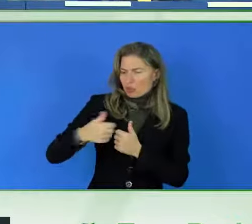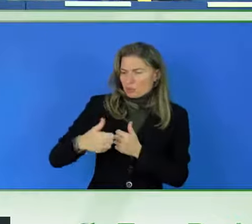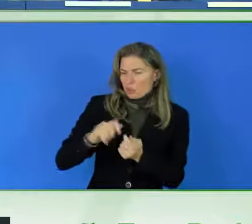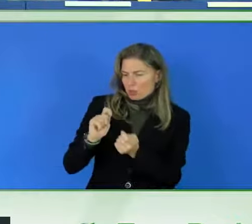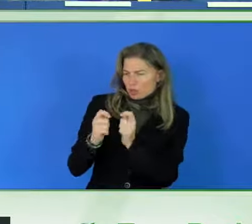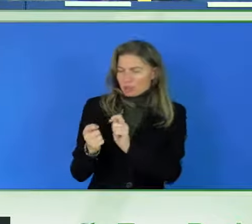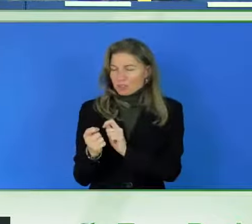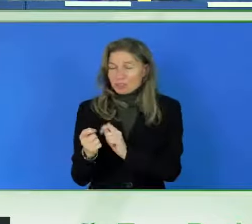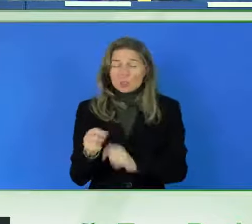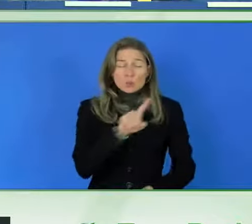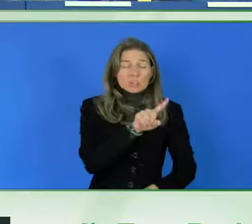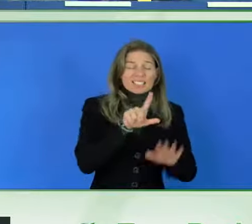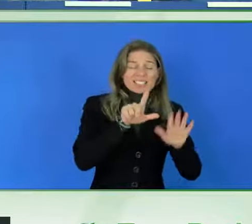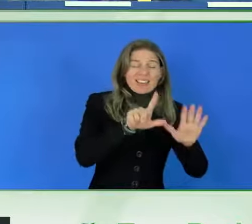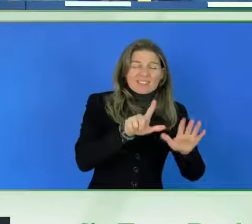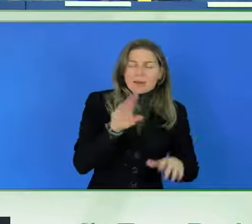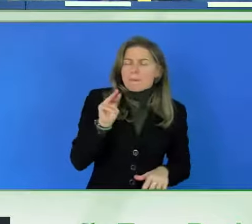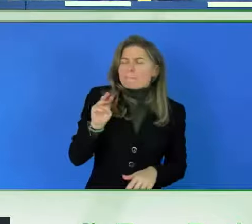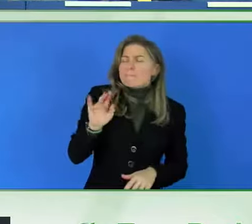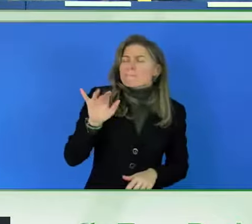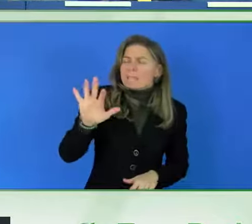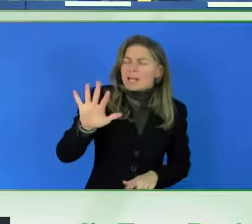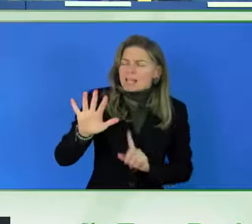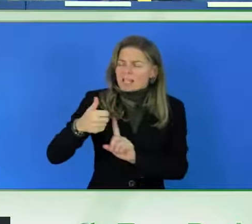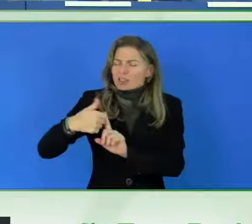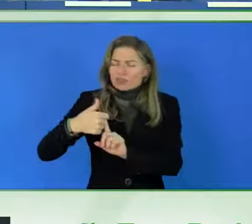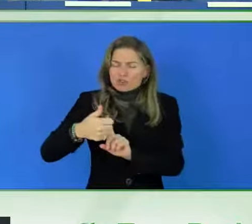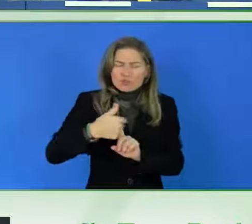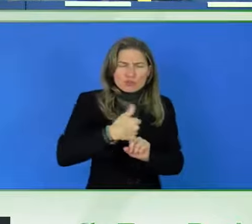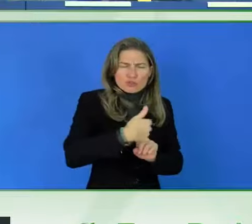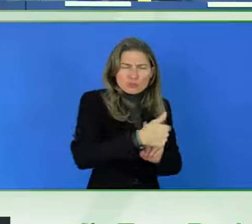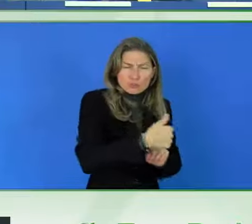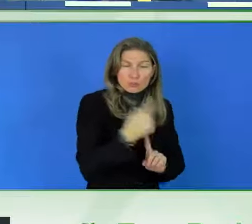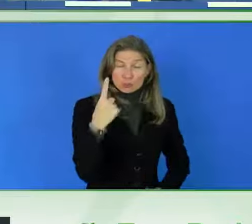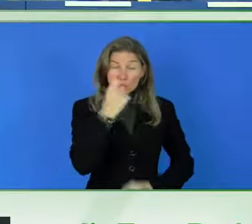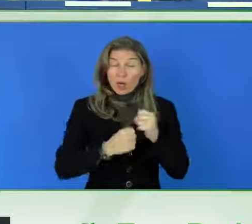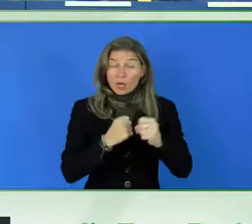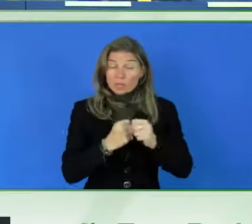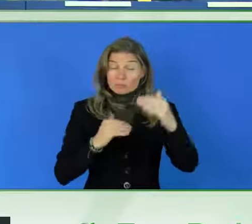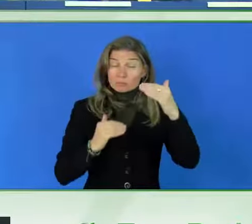trips a year, and with a cost above $3 billion.